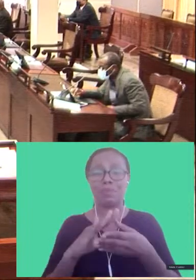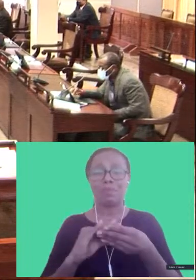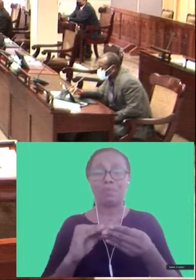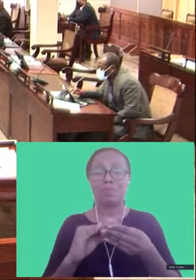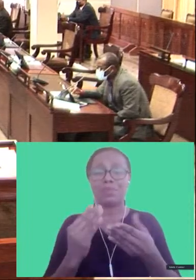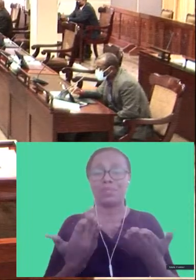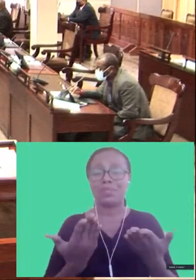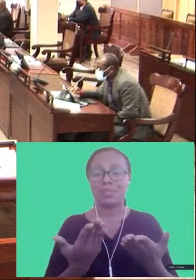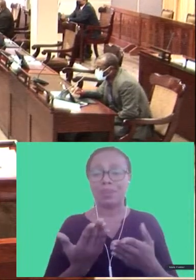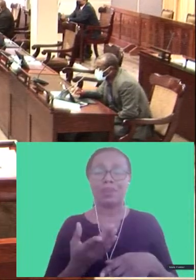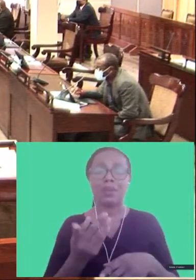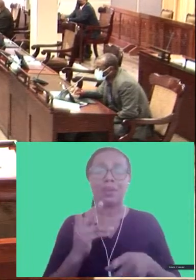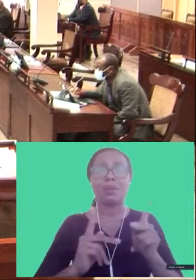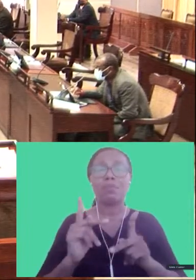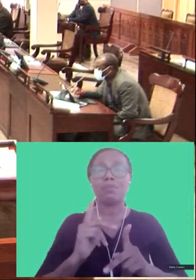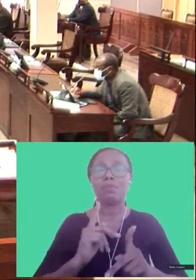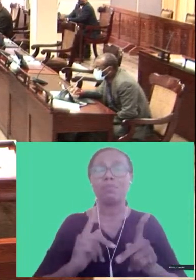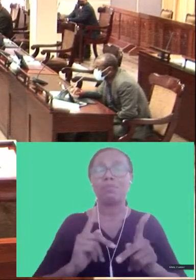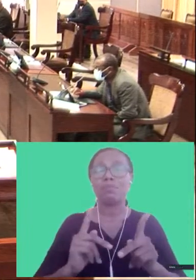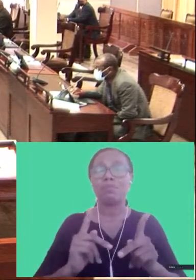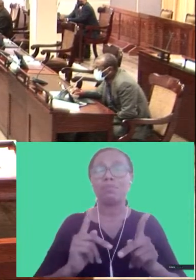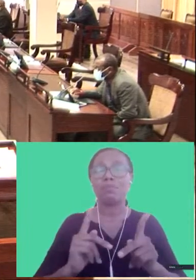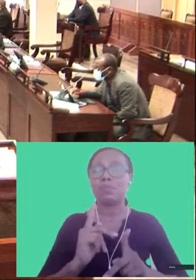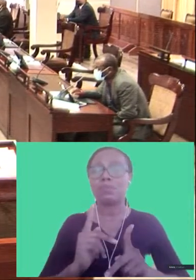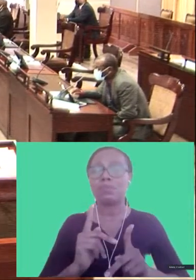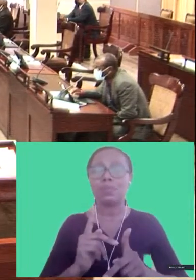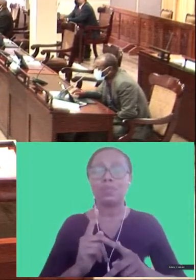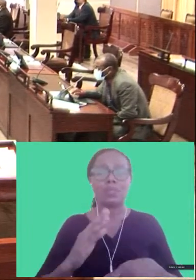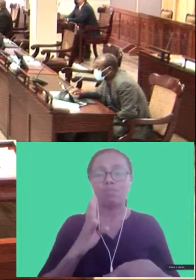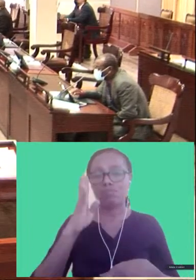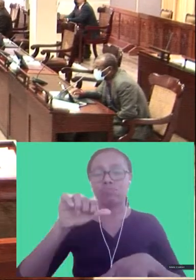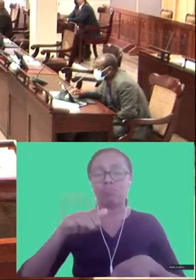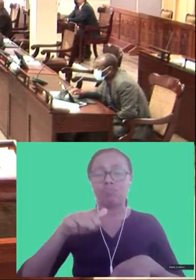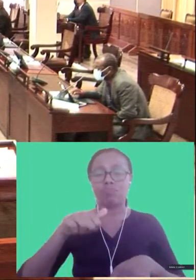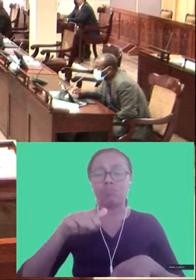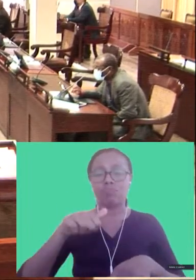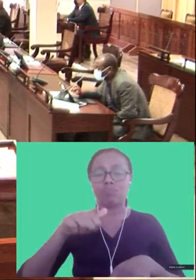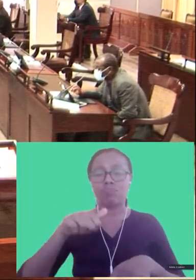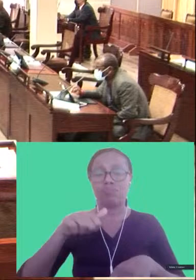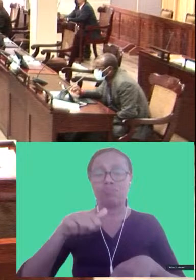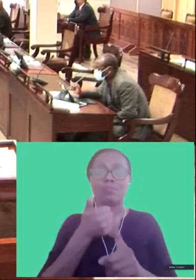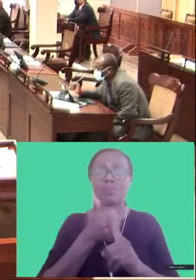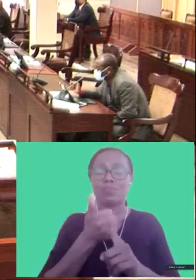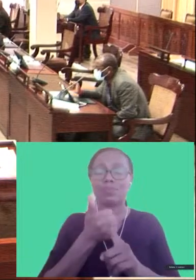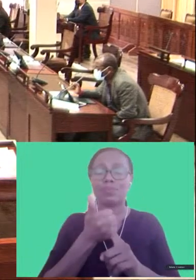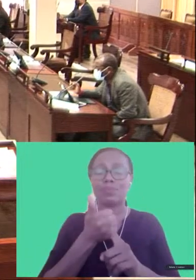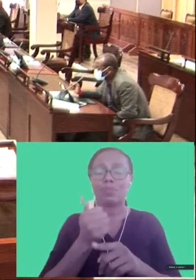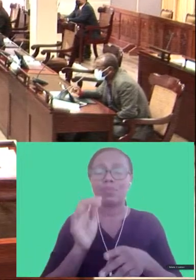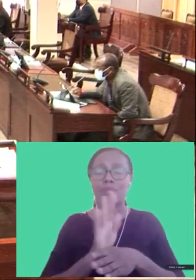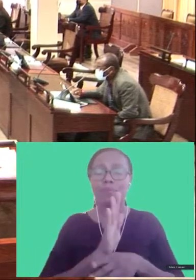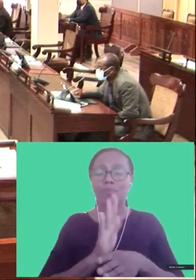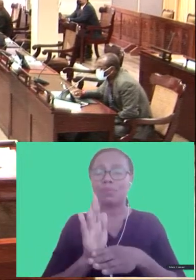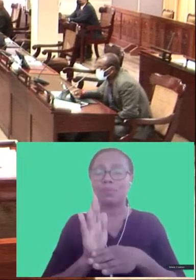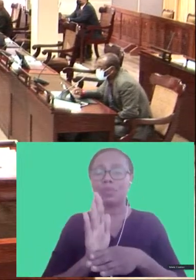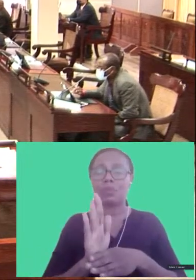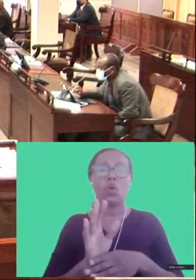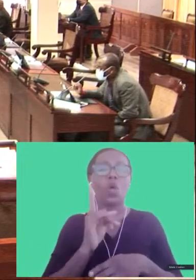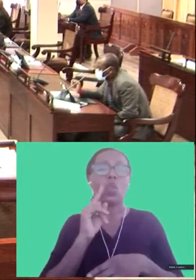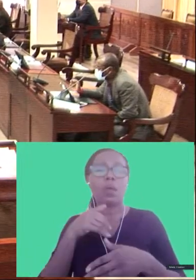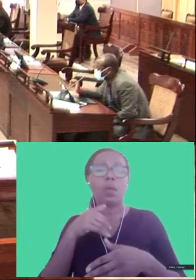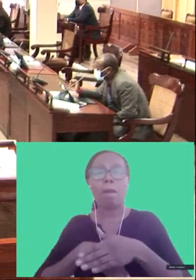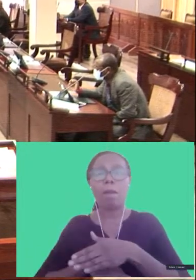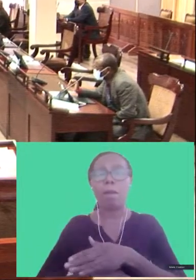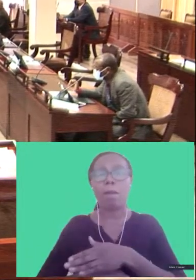to an economic transformation, and that workers possess the capability and the